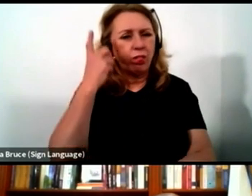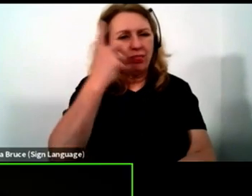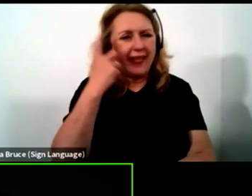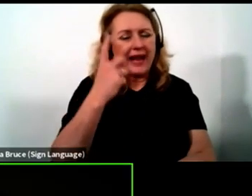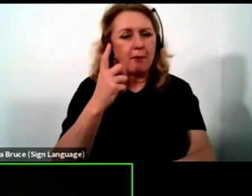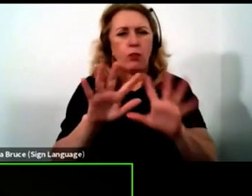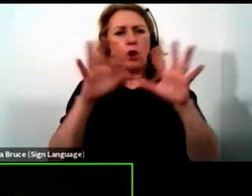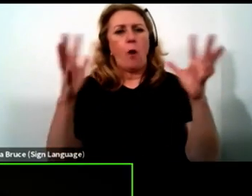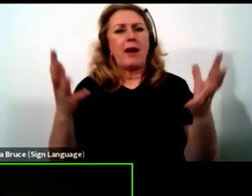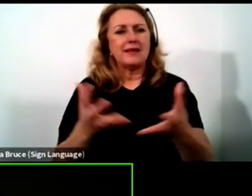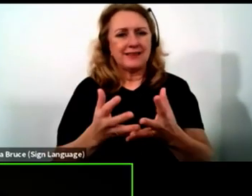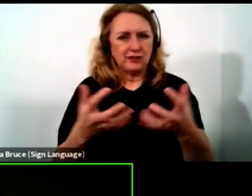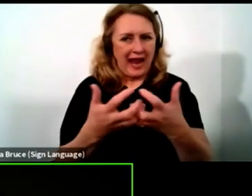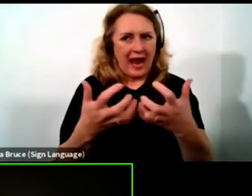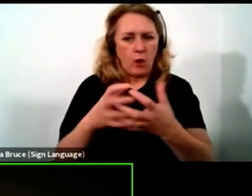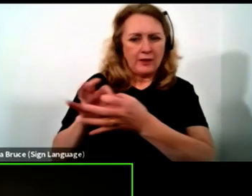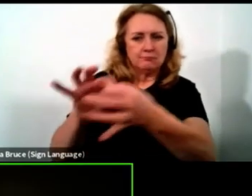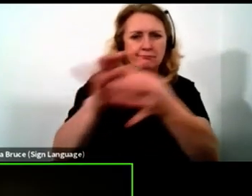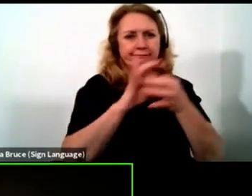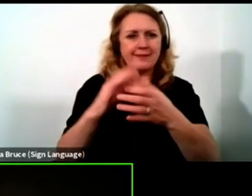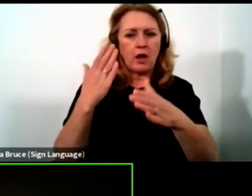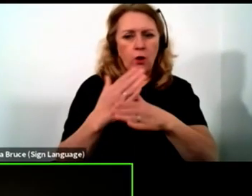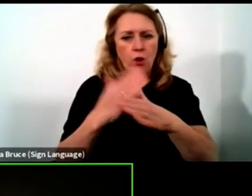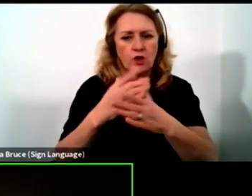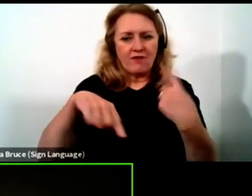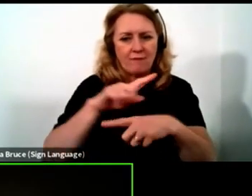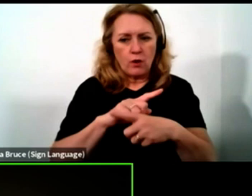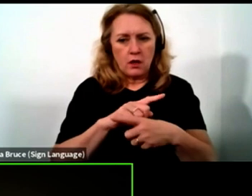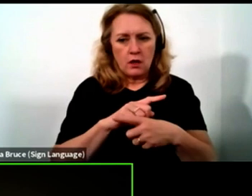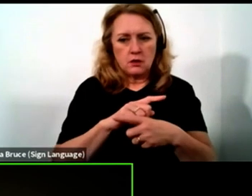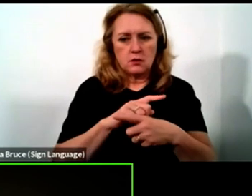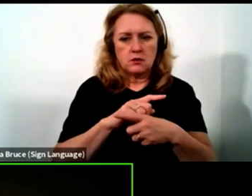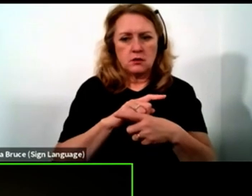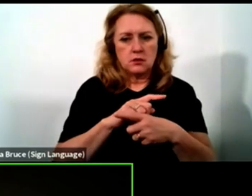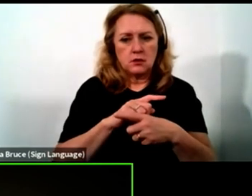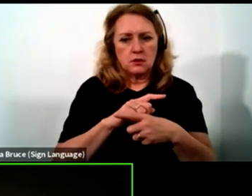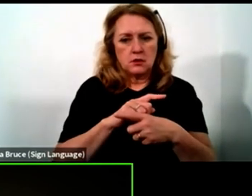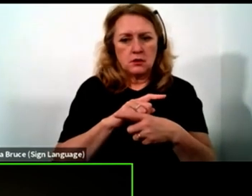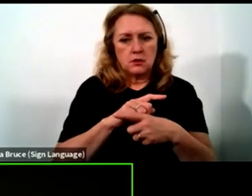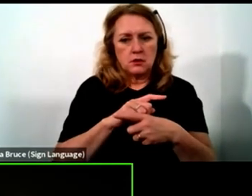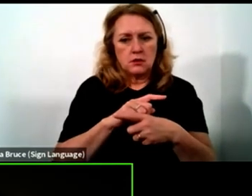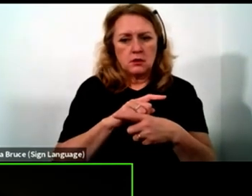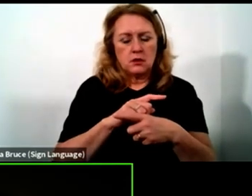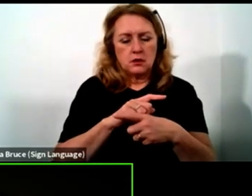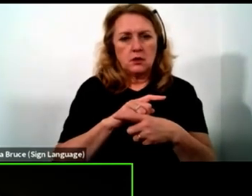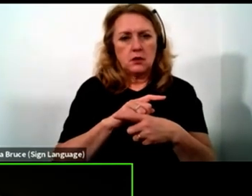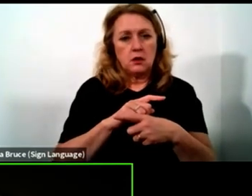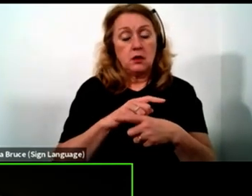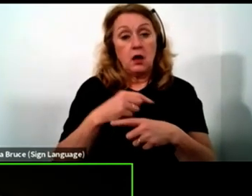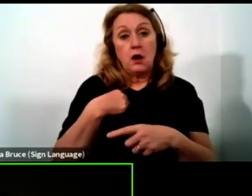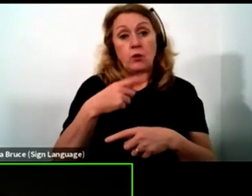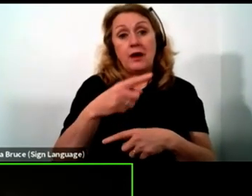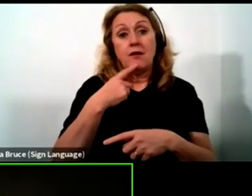that it works for everyone. And rethink globalization in terms of bringing on board our